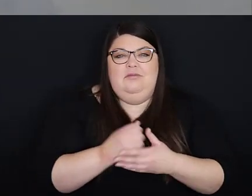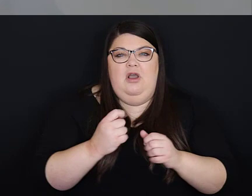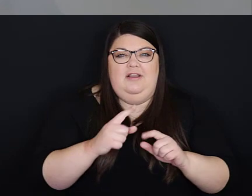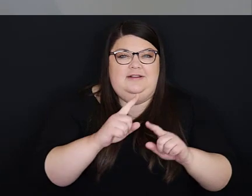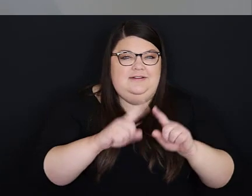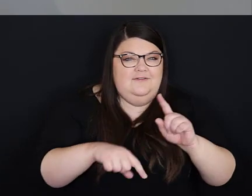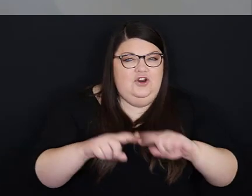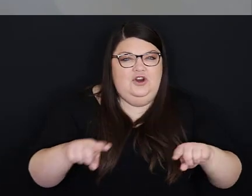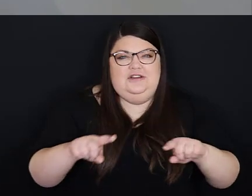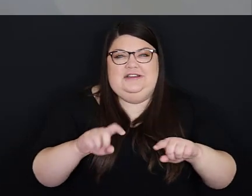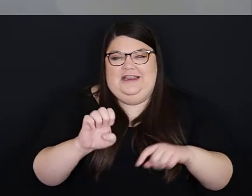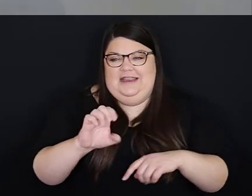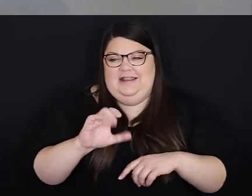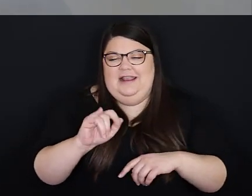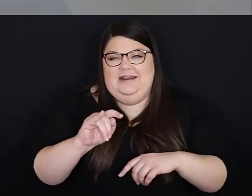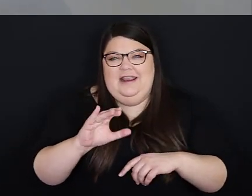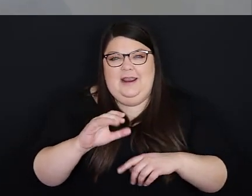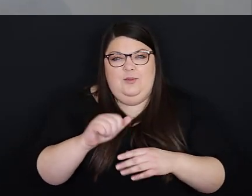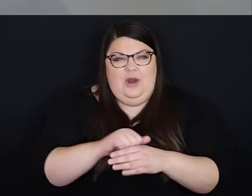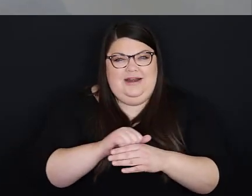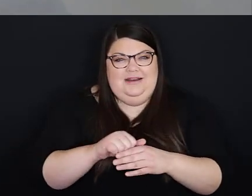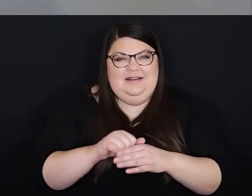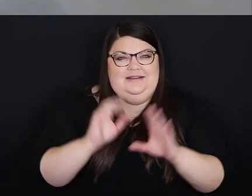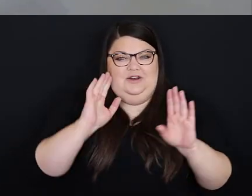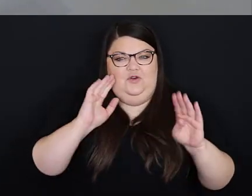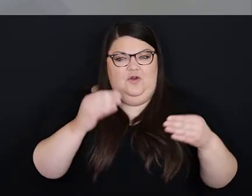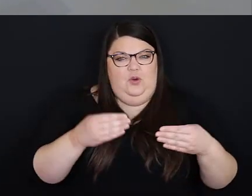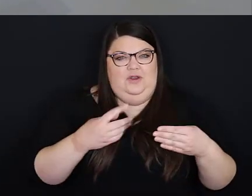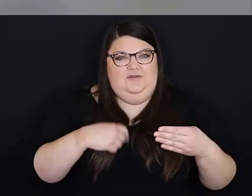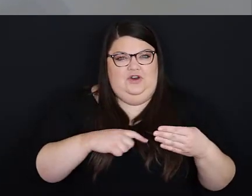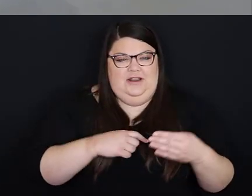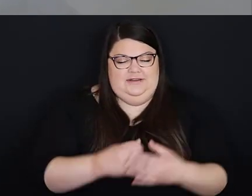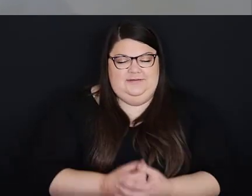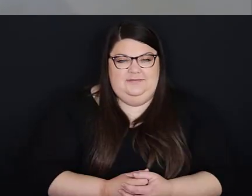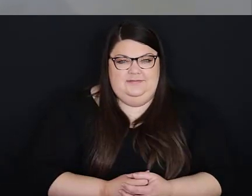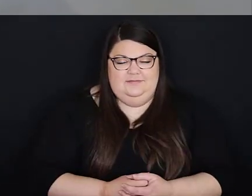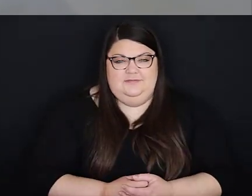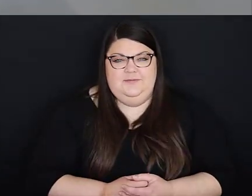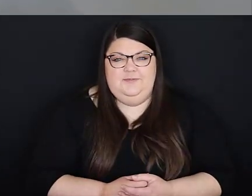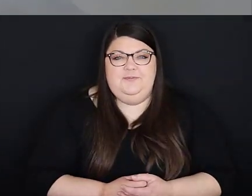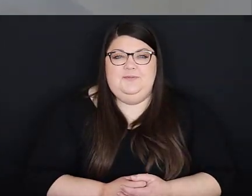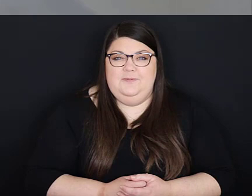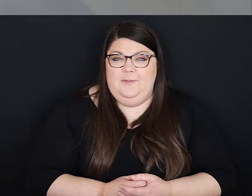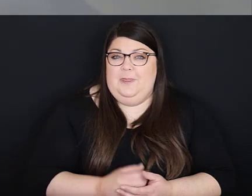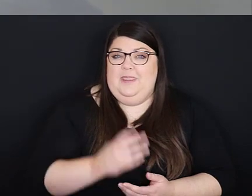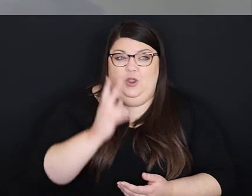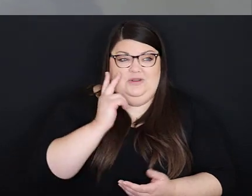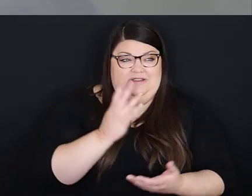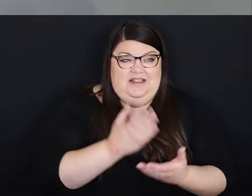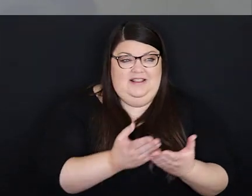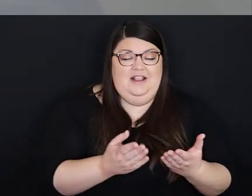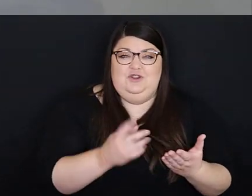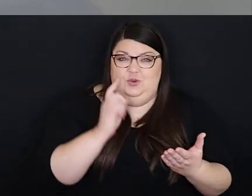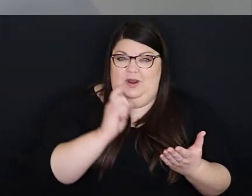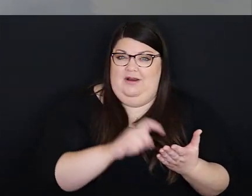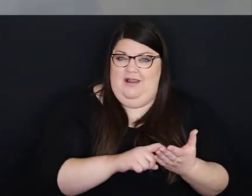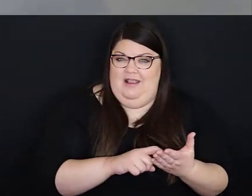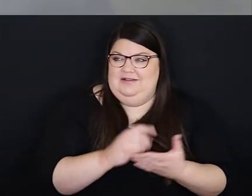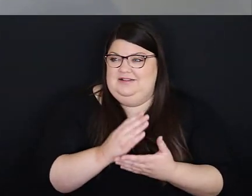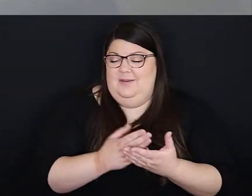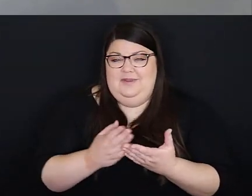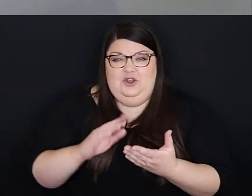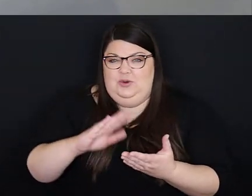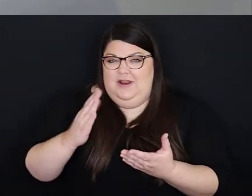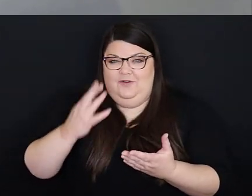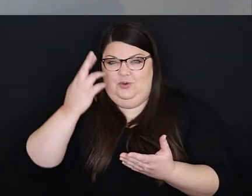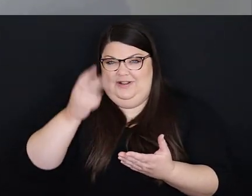into focus for us. And I know you're going to see things that you're familiar with. You're going to see things you never knew Barbara made. There are discoveries